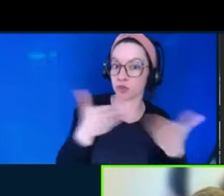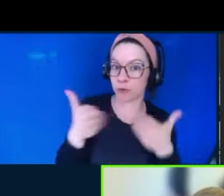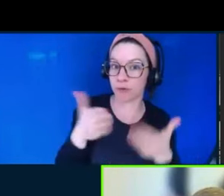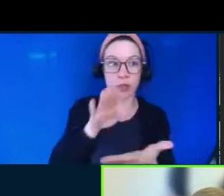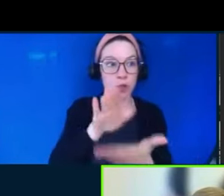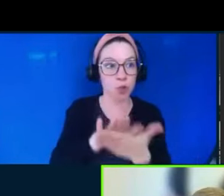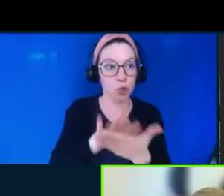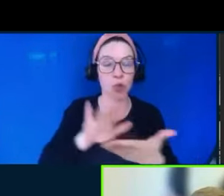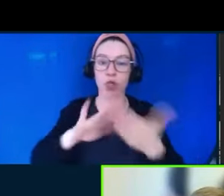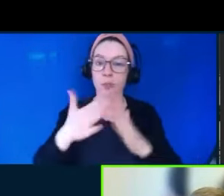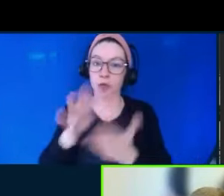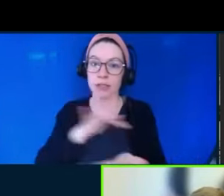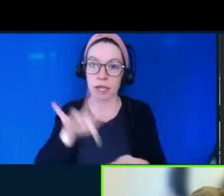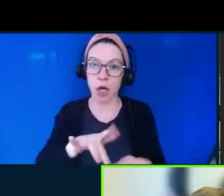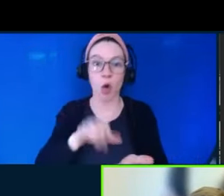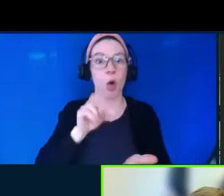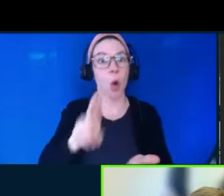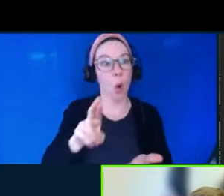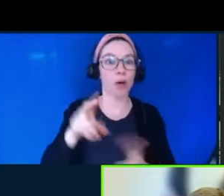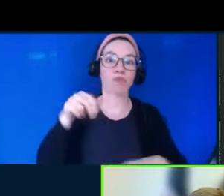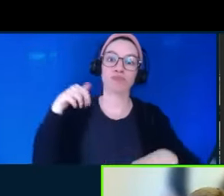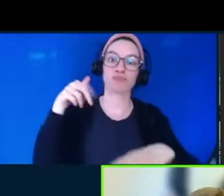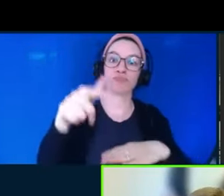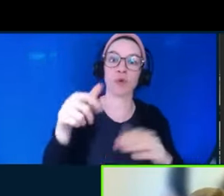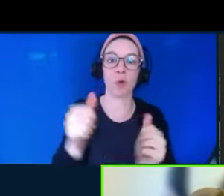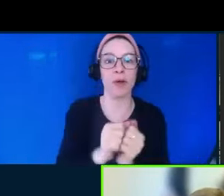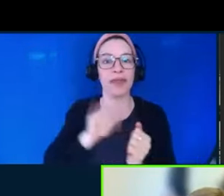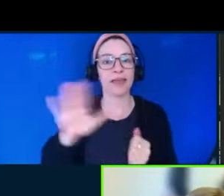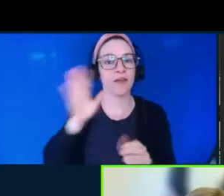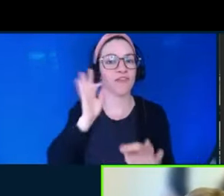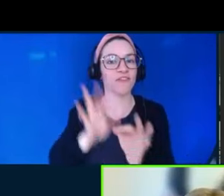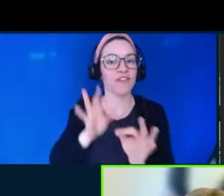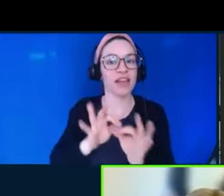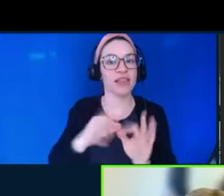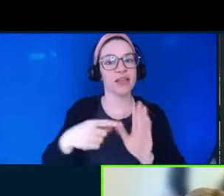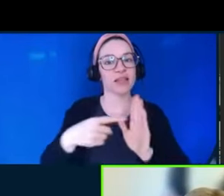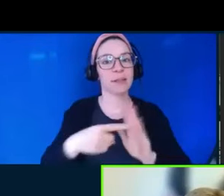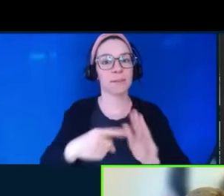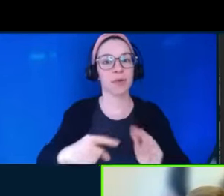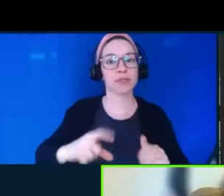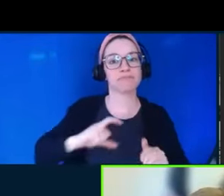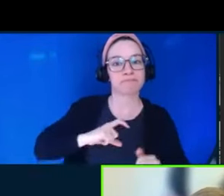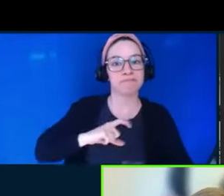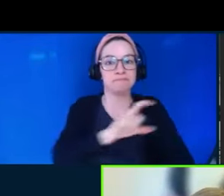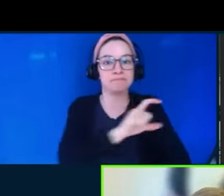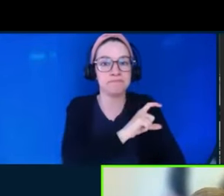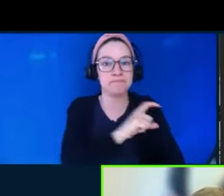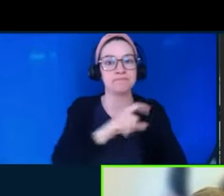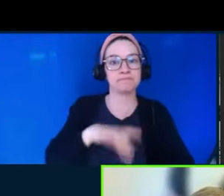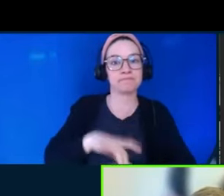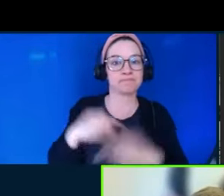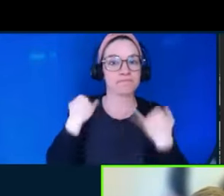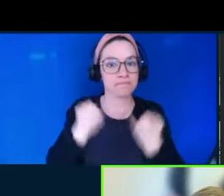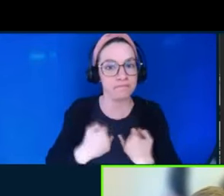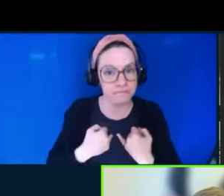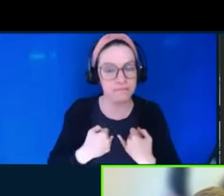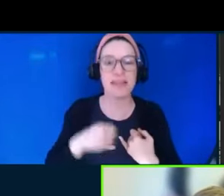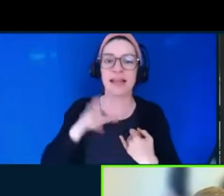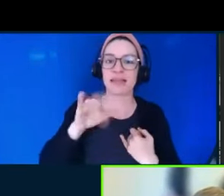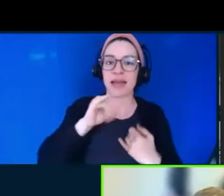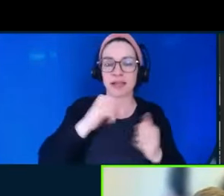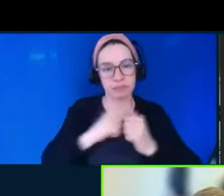walk down the street wearing the symbols of their faith. This, as we all know, is a bedrock principle of our nation's commitment